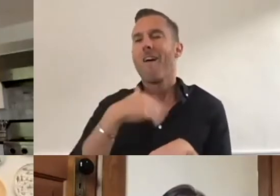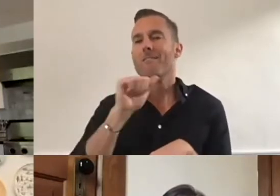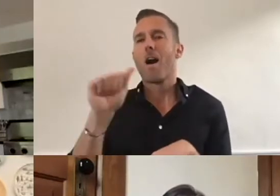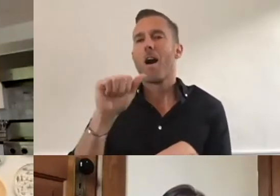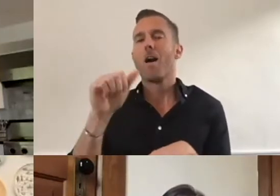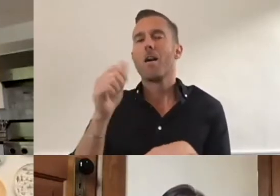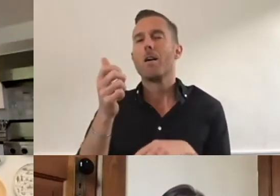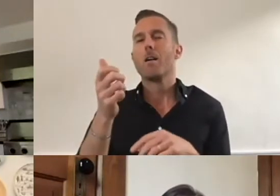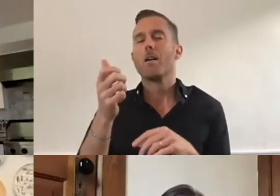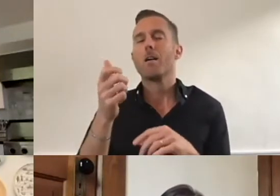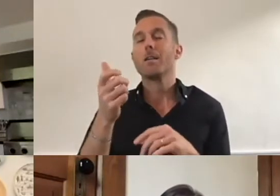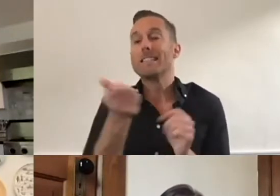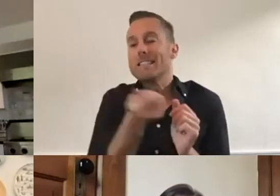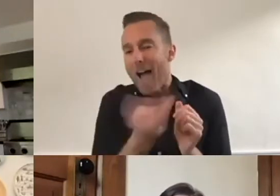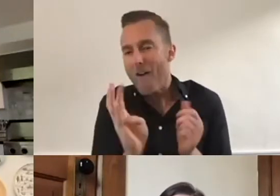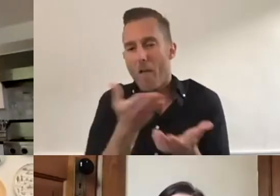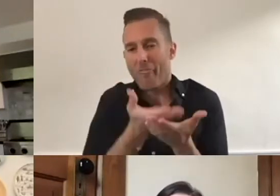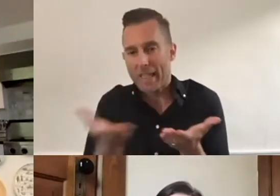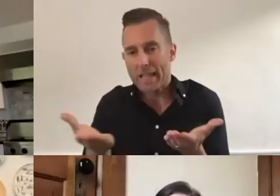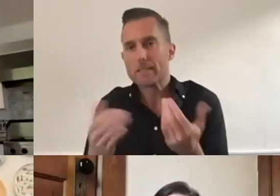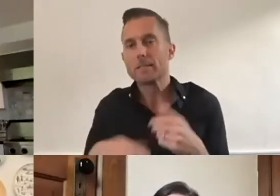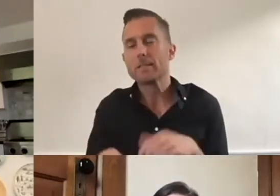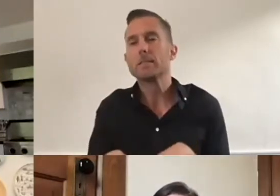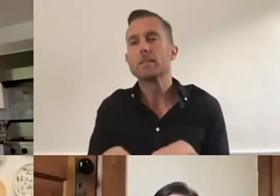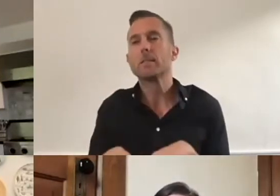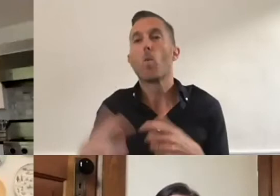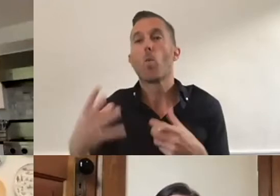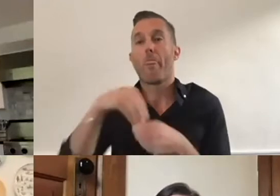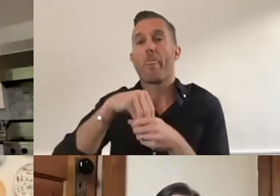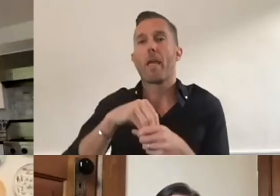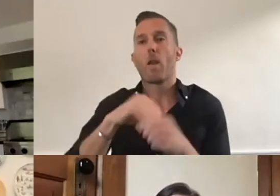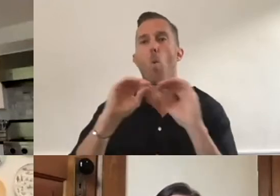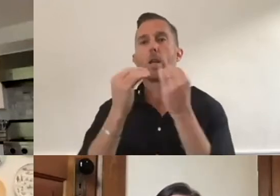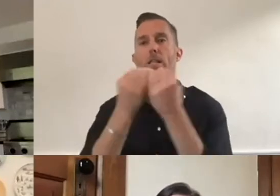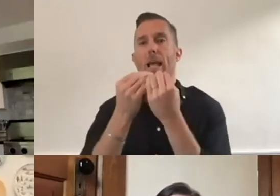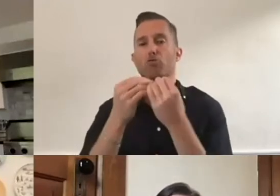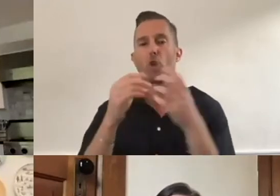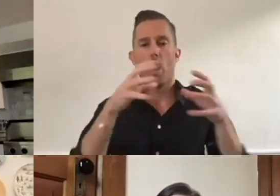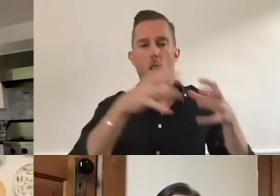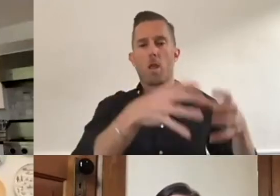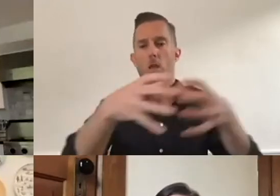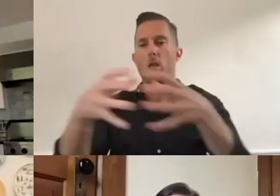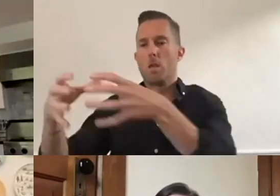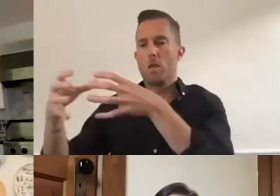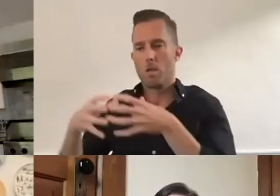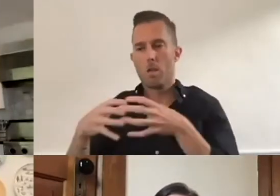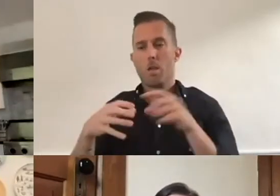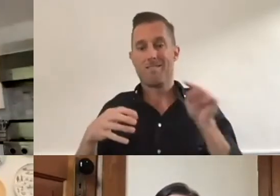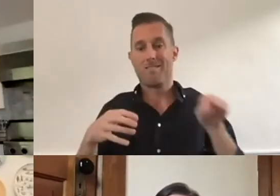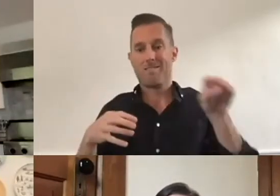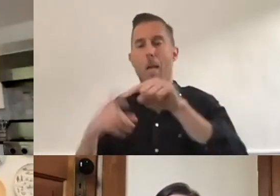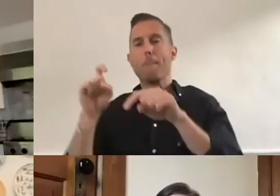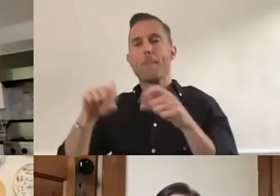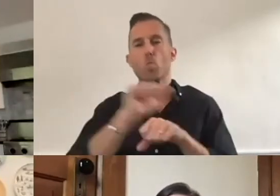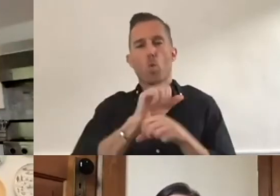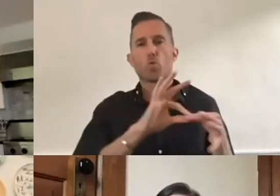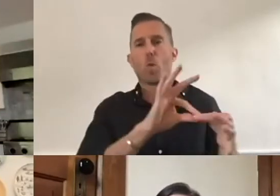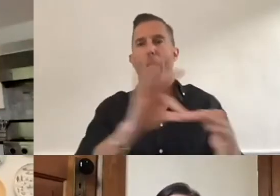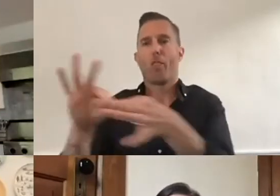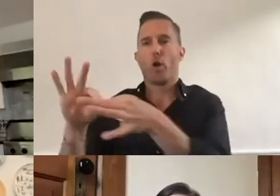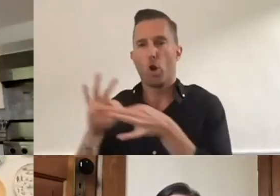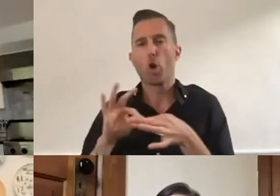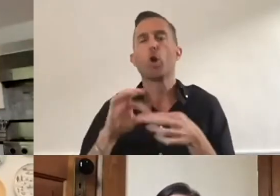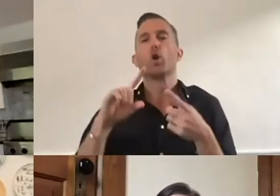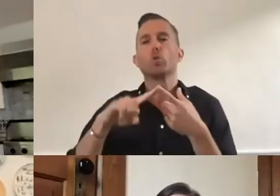that of organizations that are part of the television making and staffing process that really have to work together hand in hand in